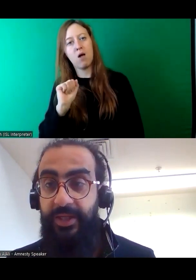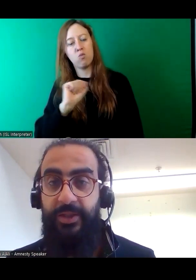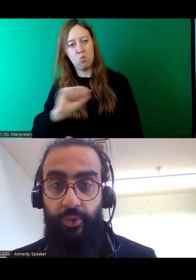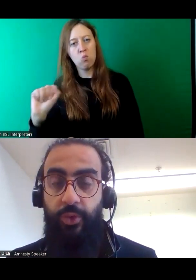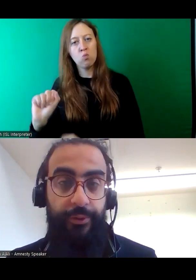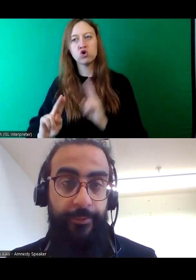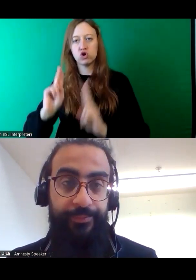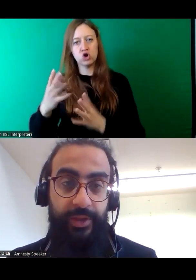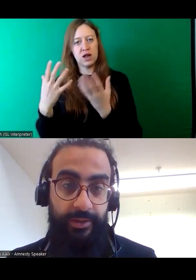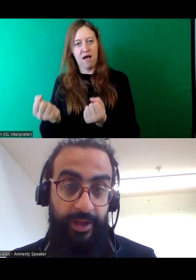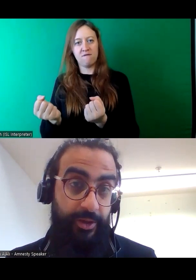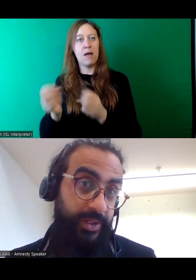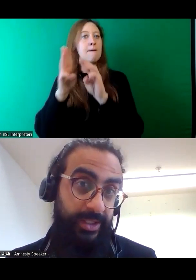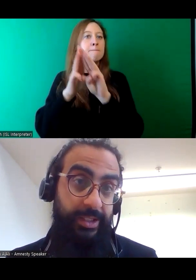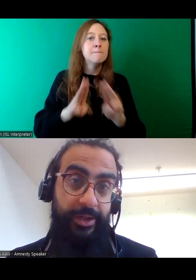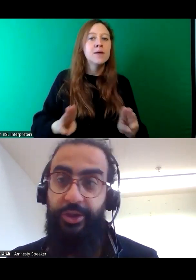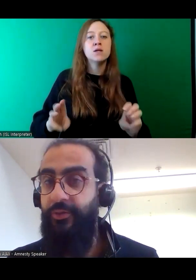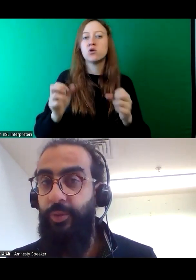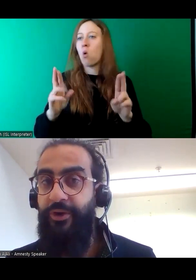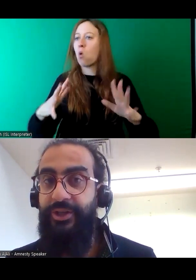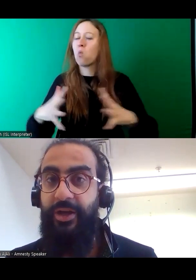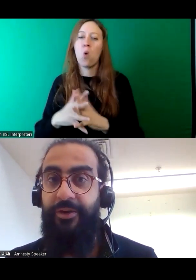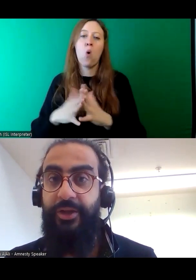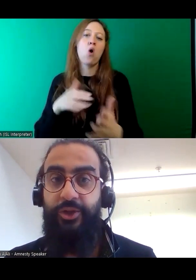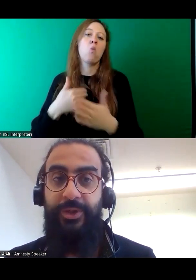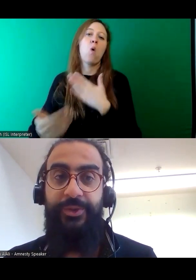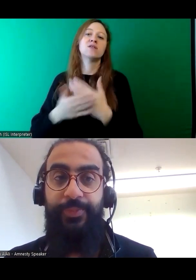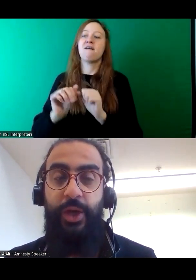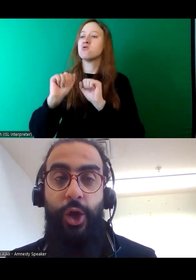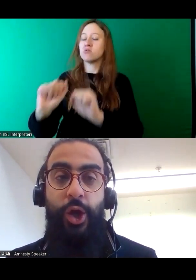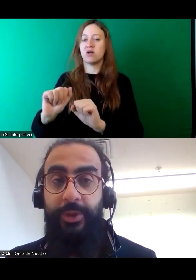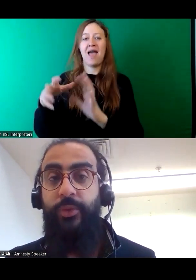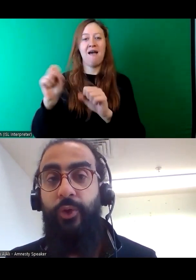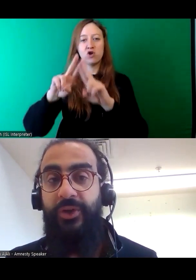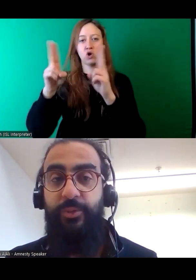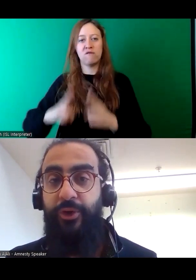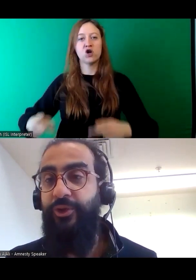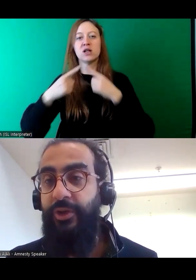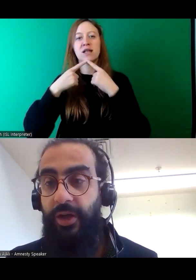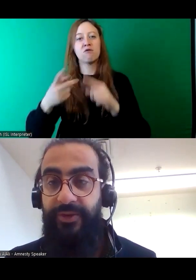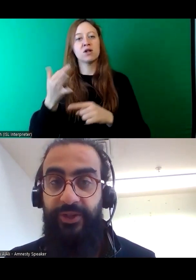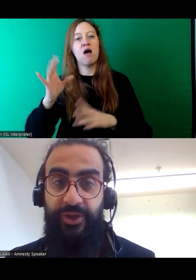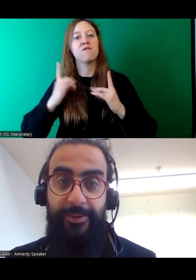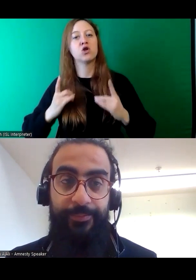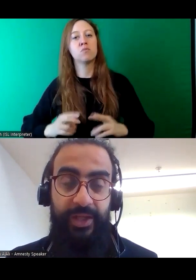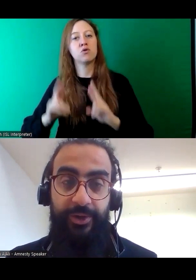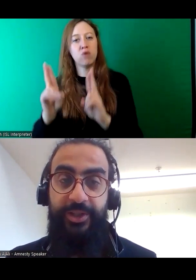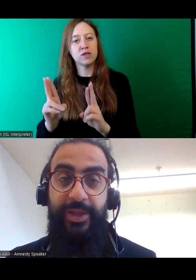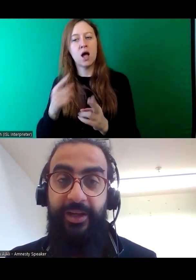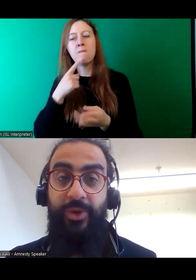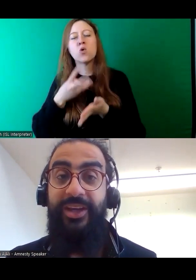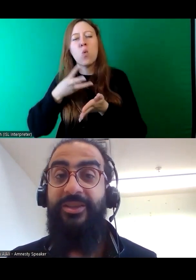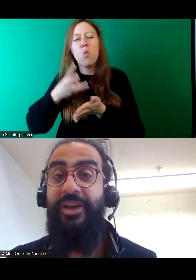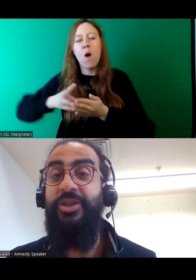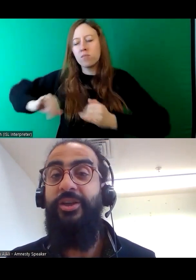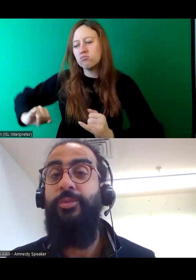it's peace or war, like the Universal Declaration of Human Rights and other instruments. But we focus more during conflict time on